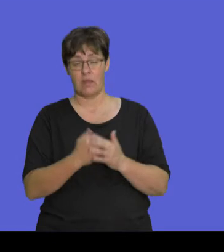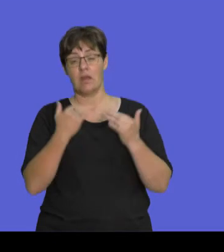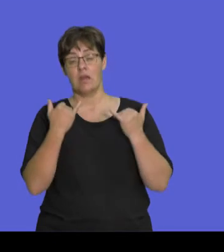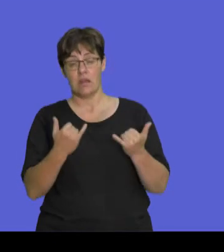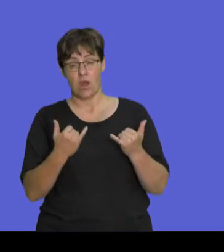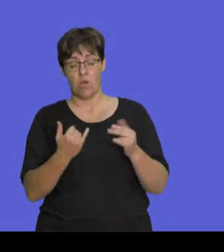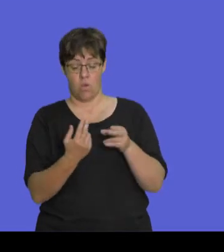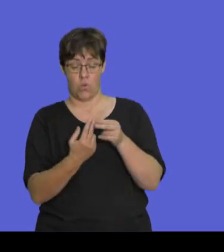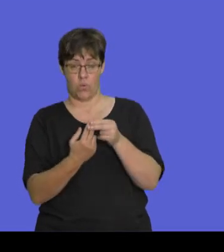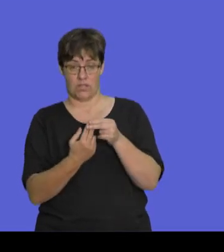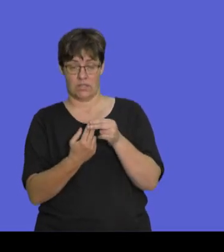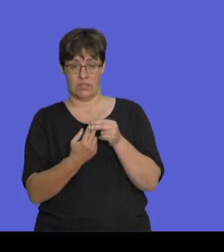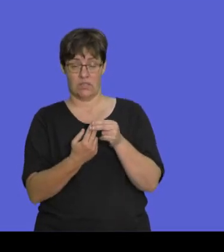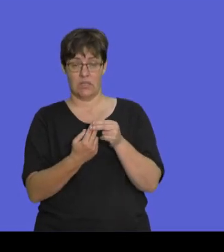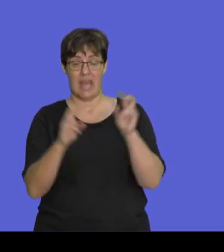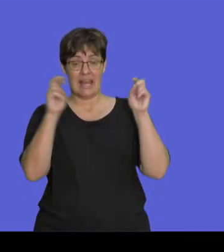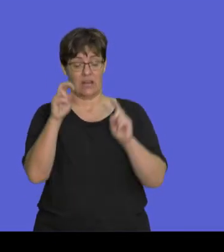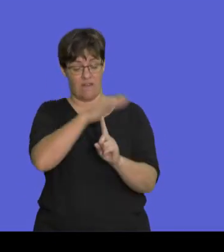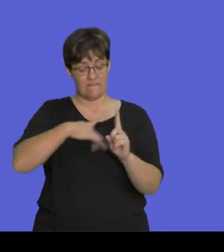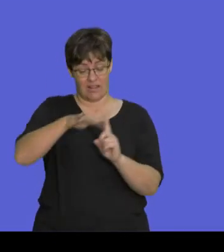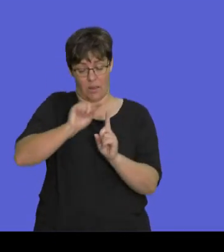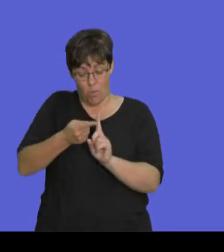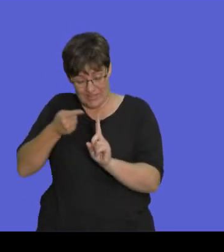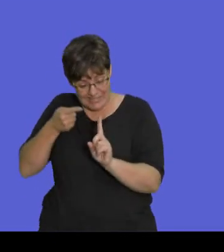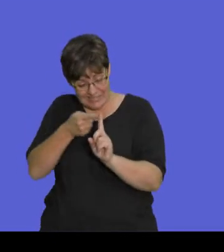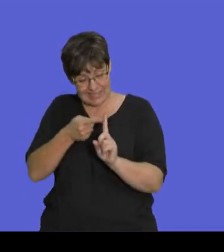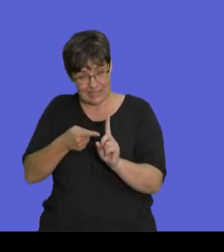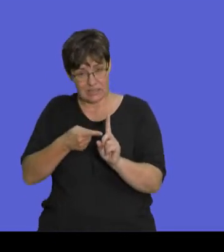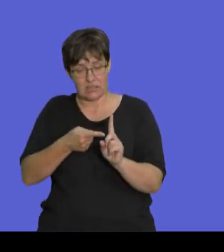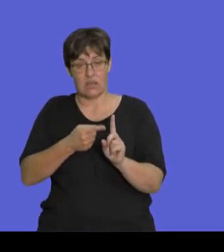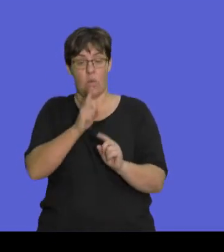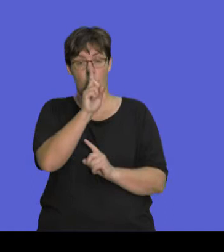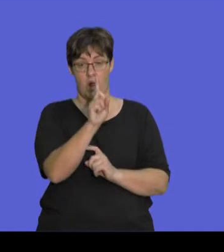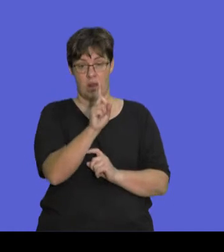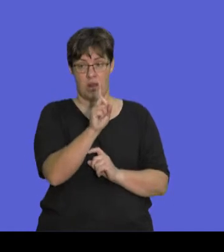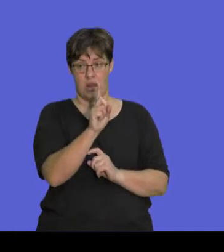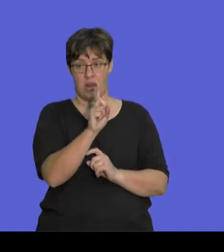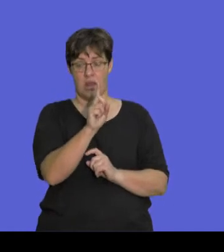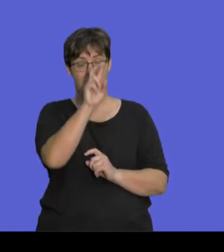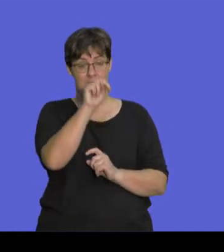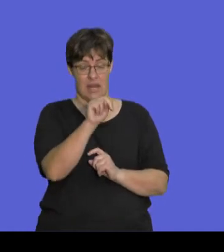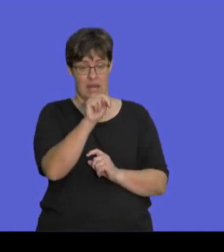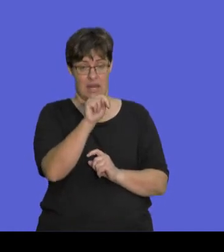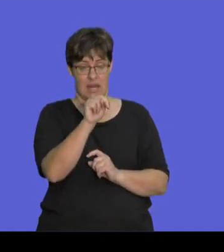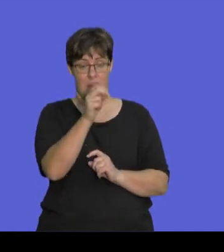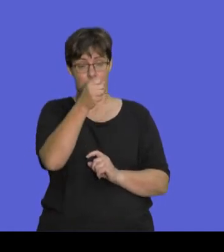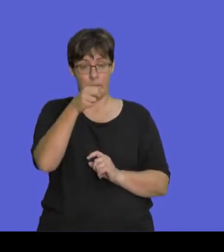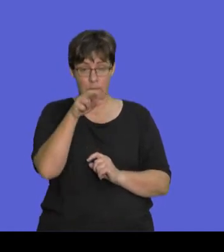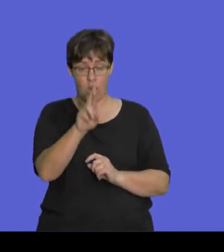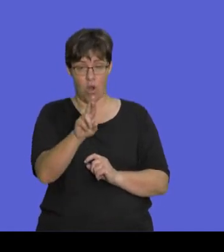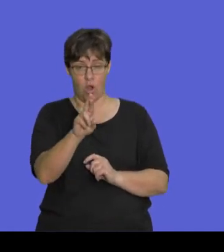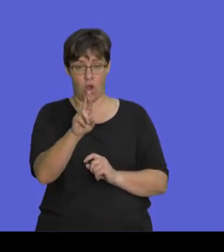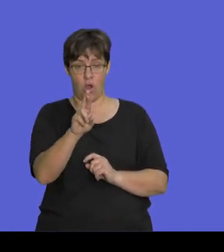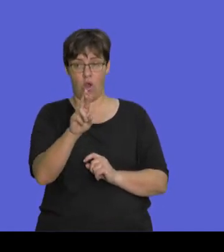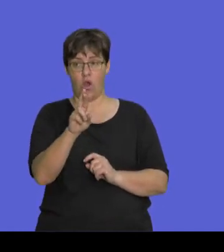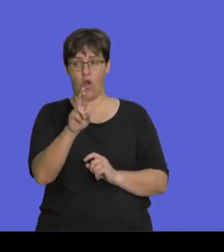of electric field at a point is actually it's a newton per coulomb, right? So